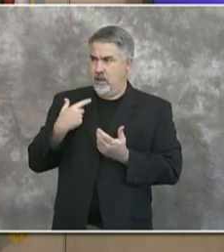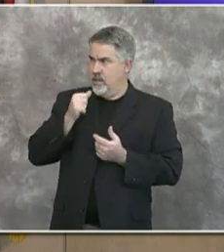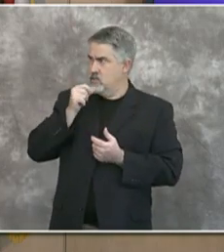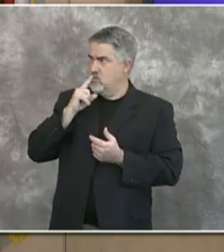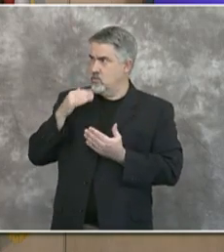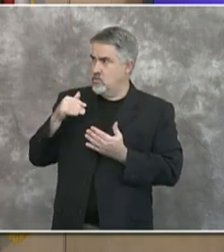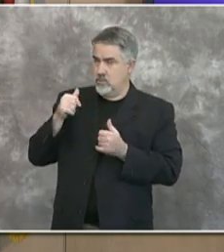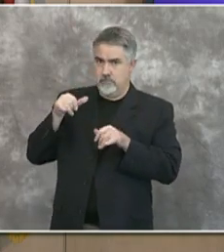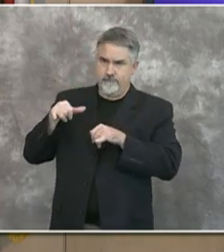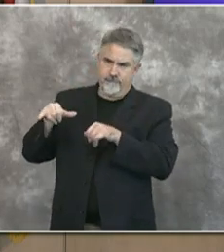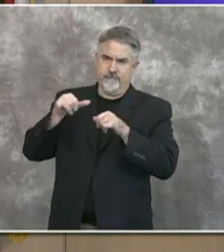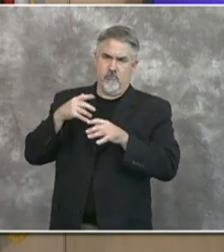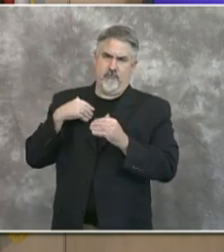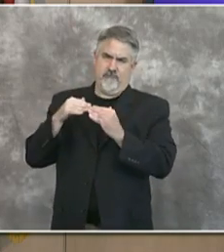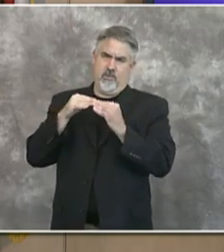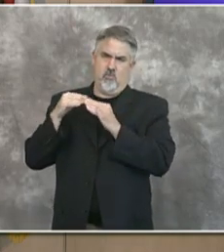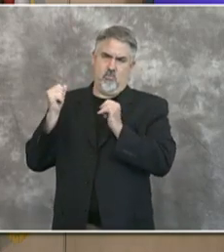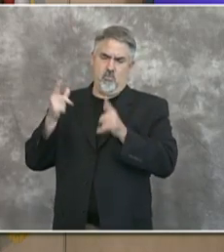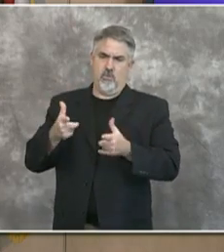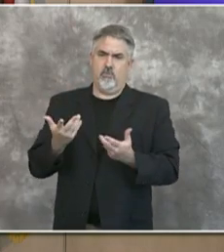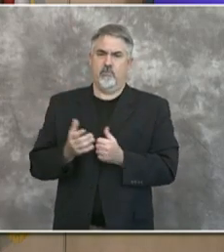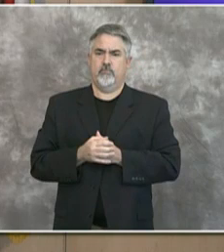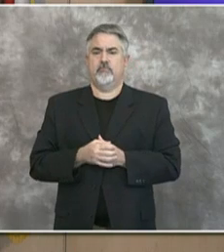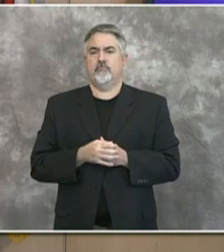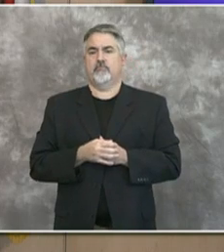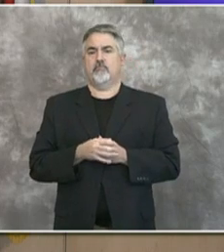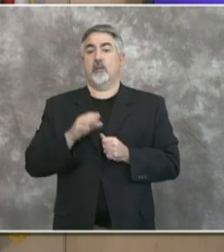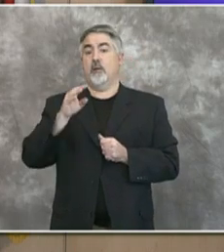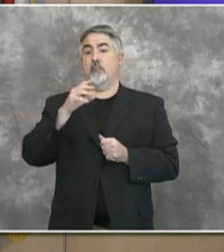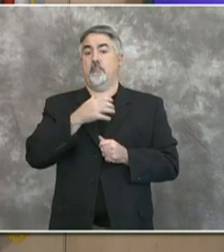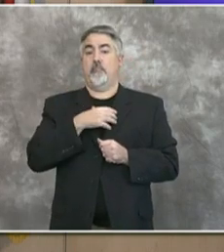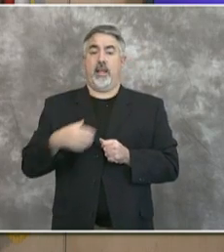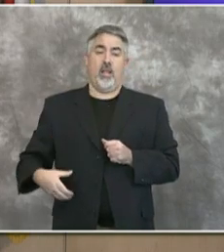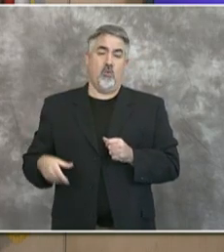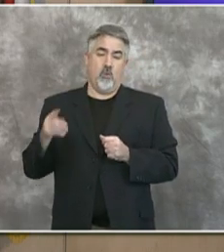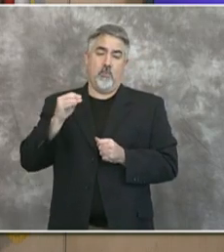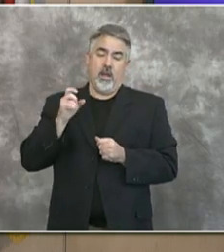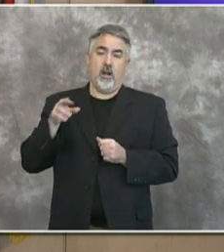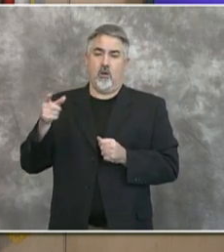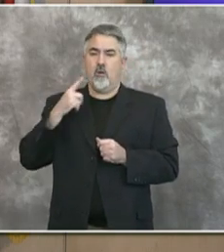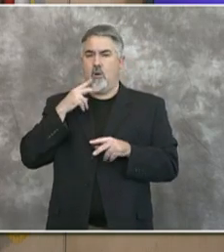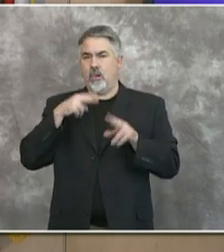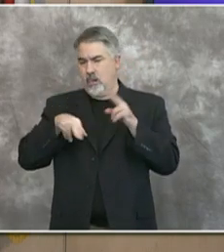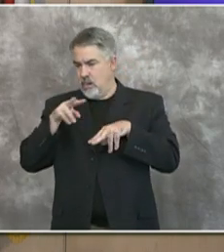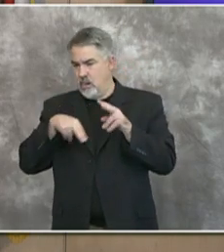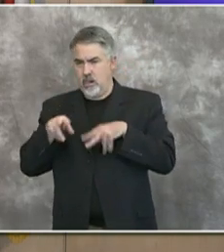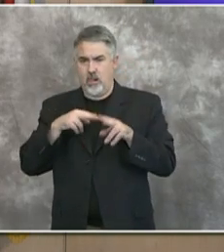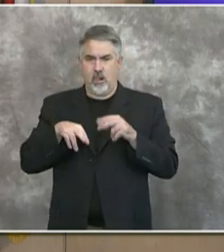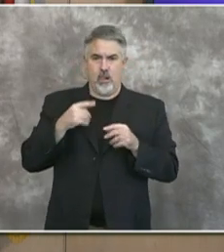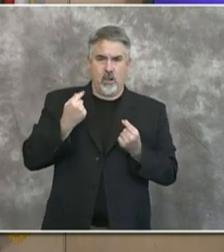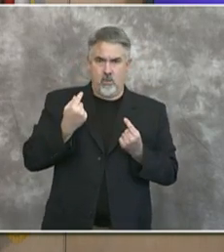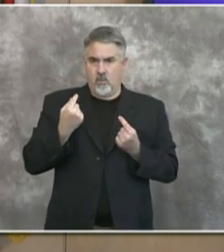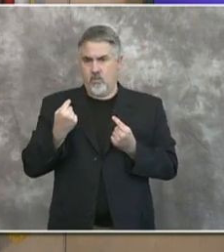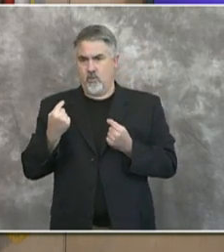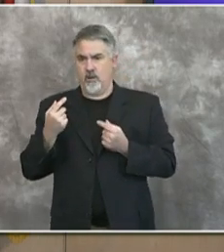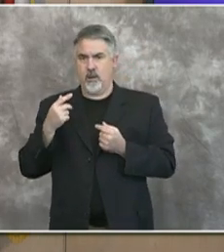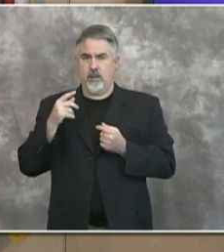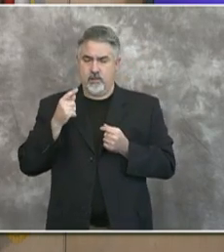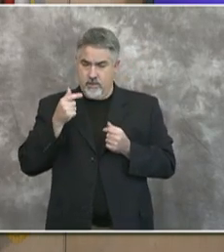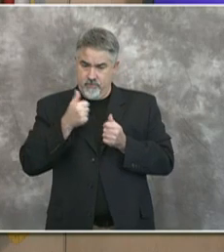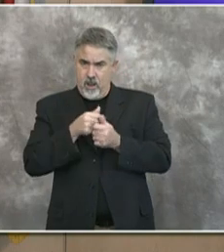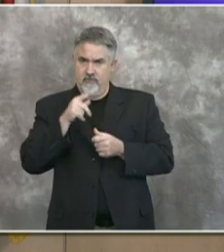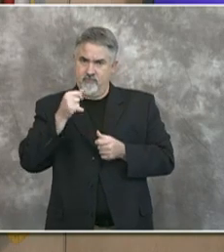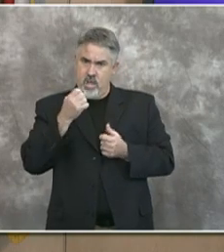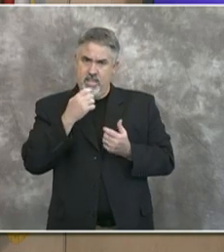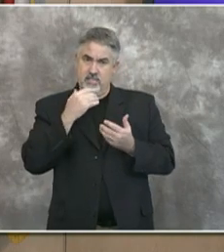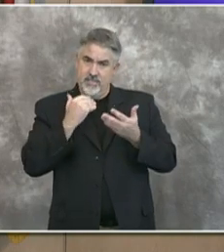evaluating their suggestions. We think a phased approach is the right way to go. There may be some changes in terms of what they recommended in